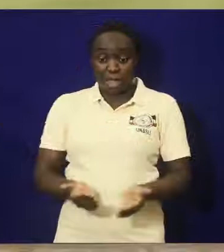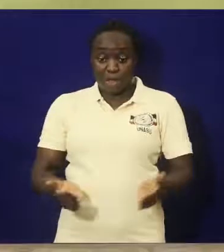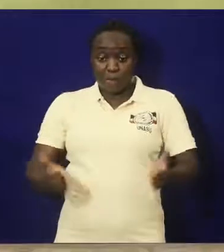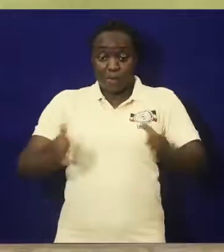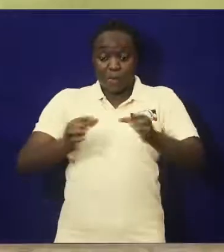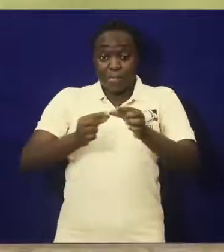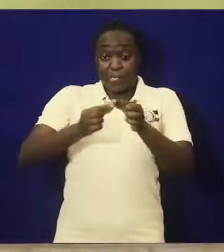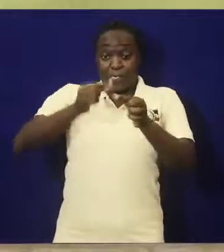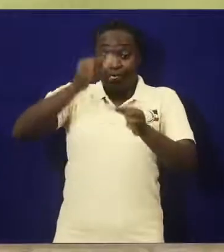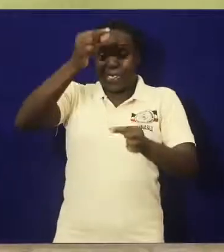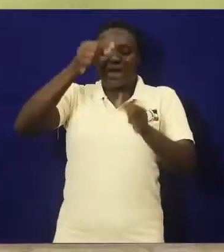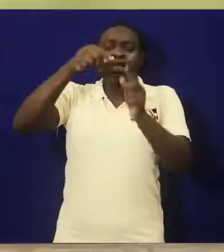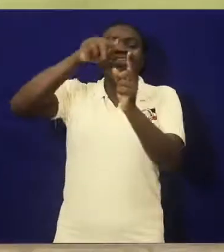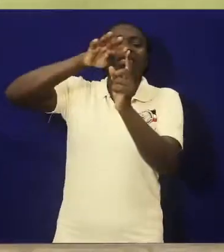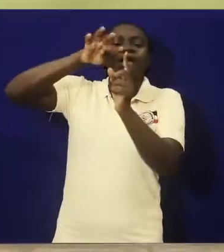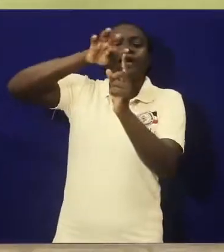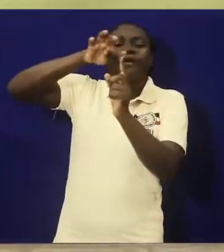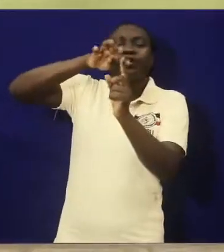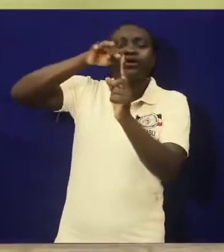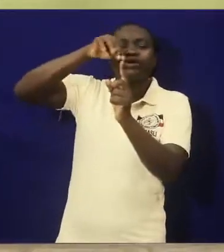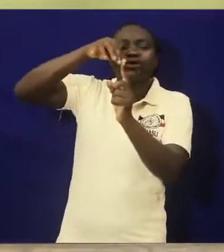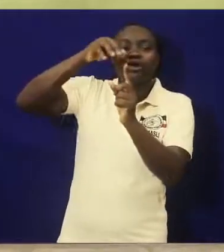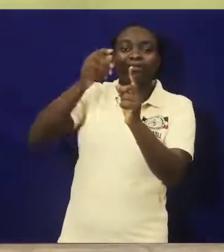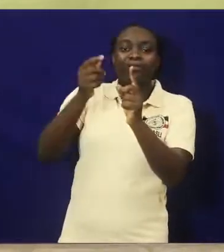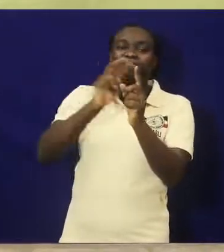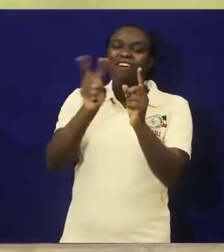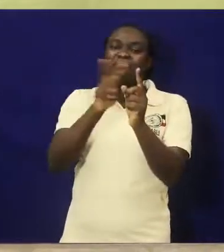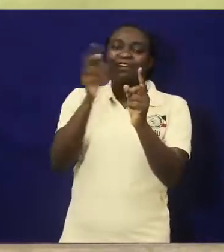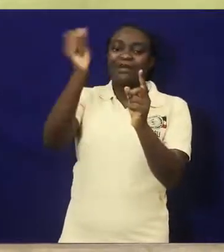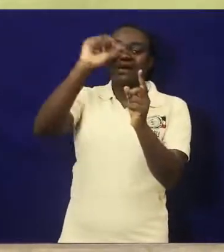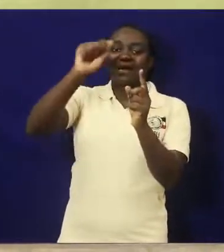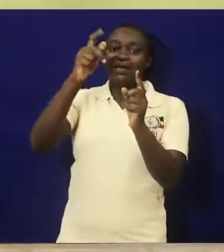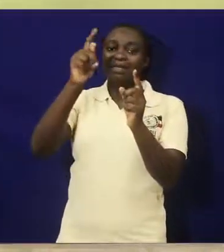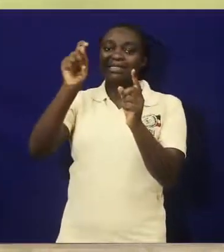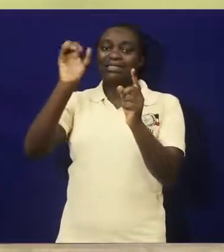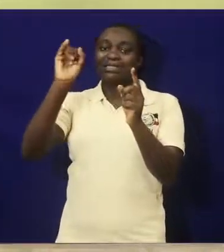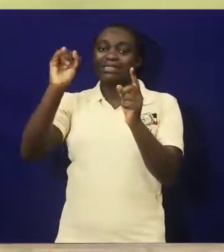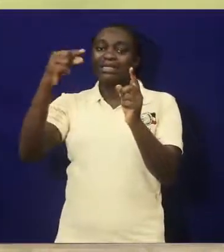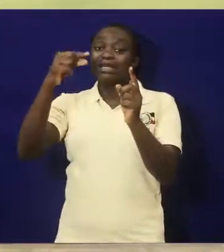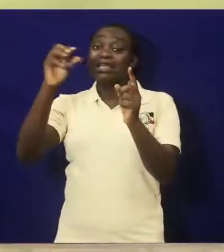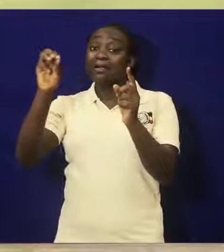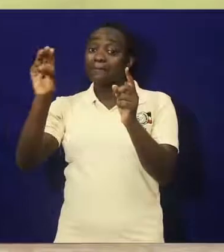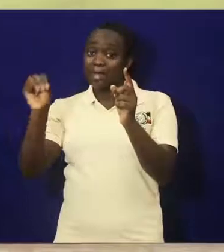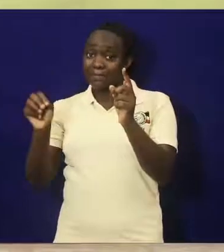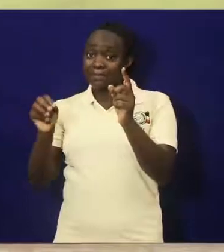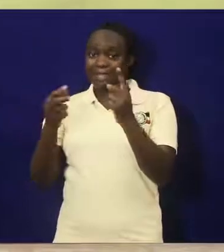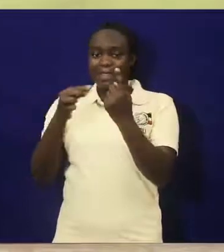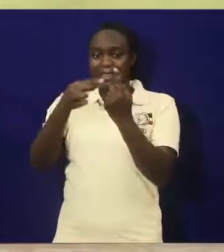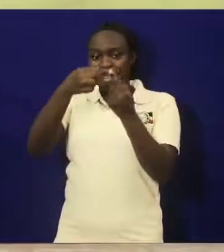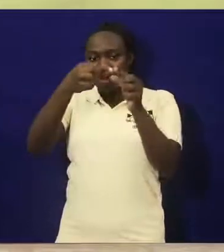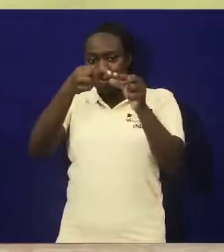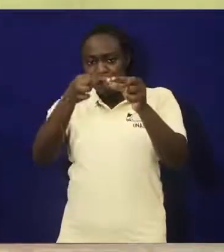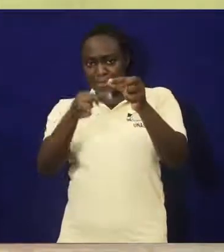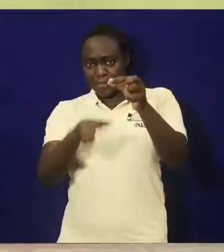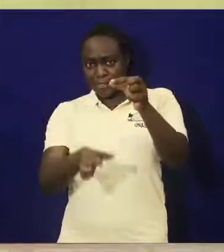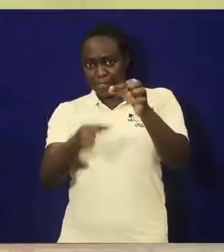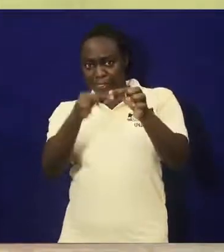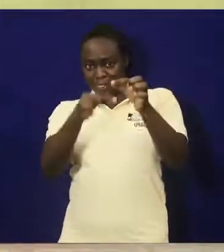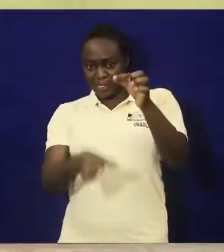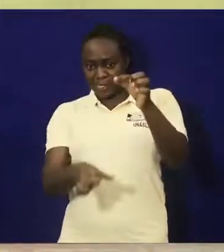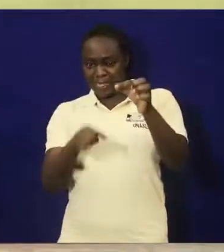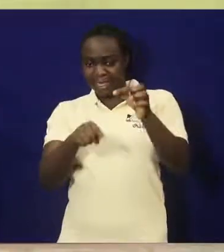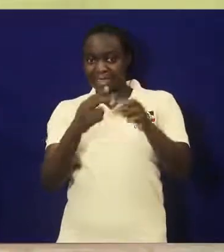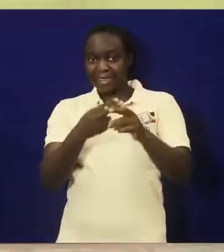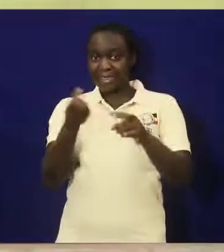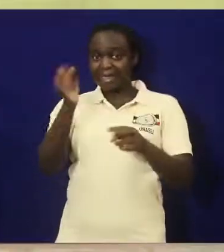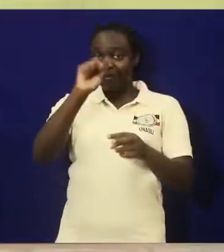stigma, and then this long neck represent the style,